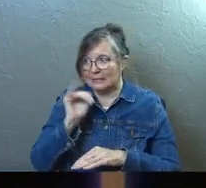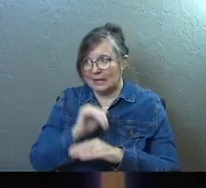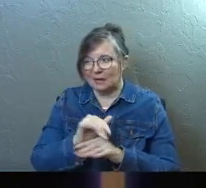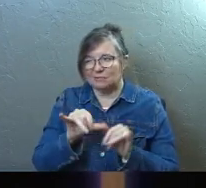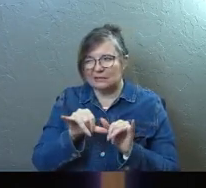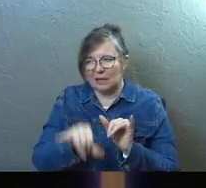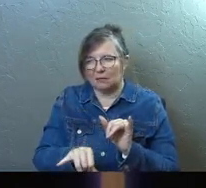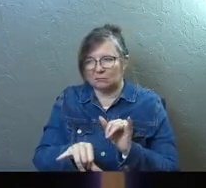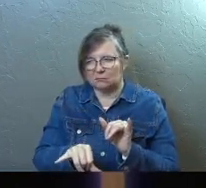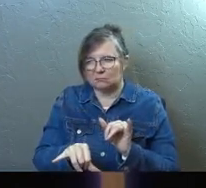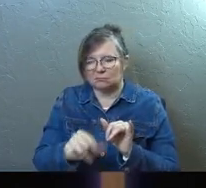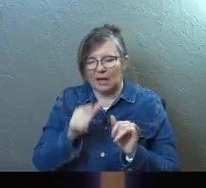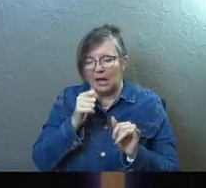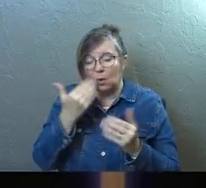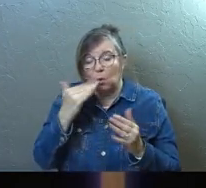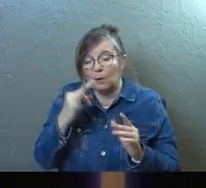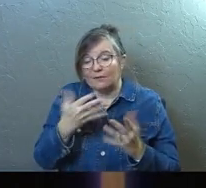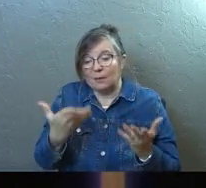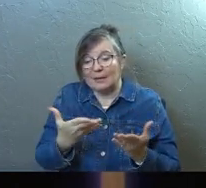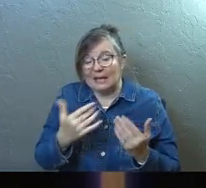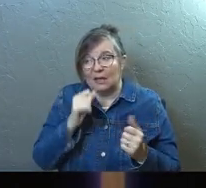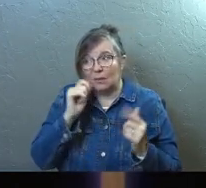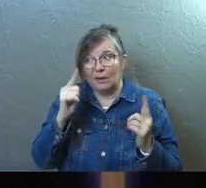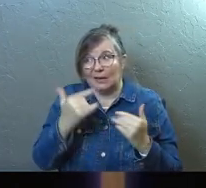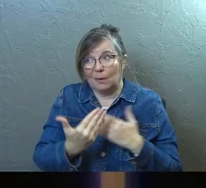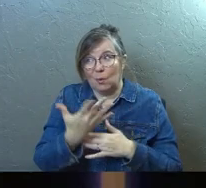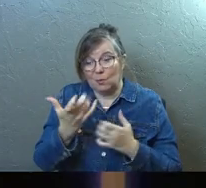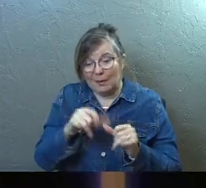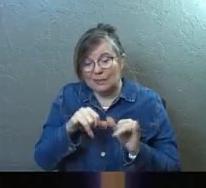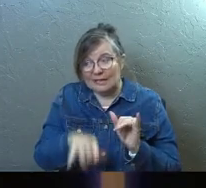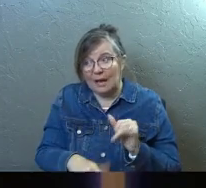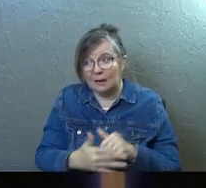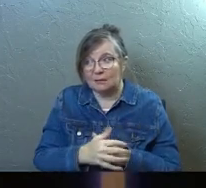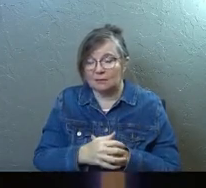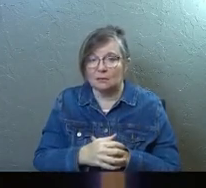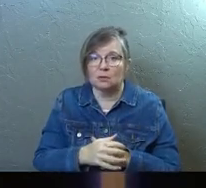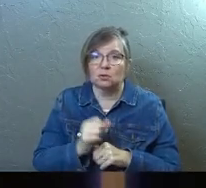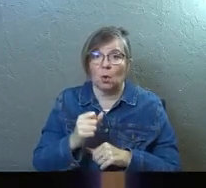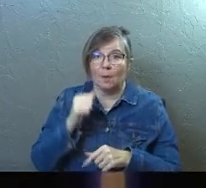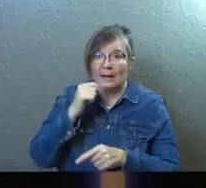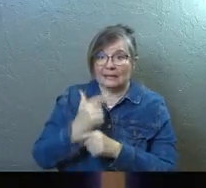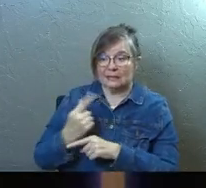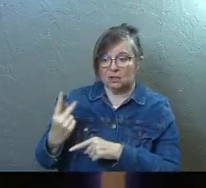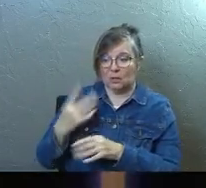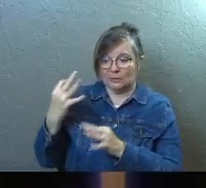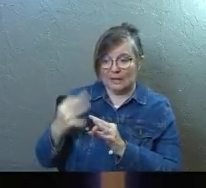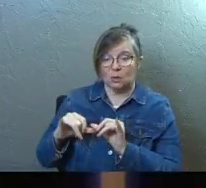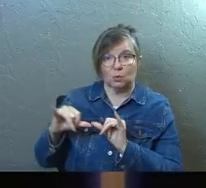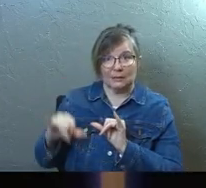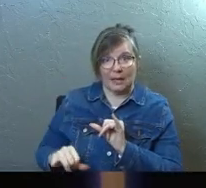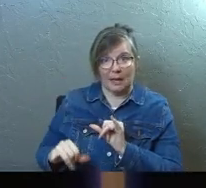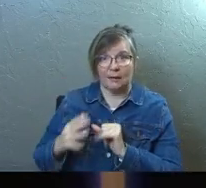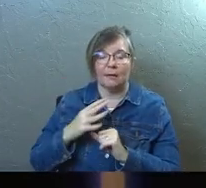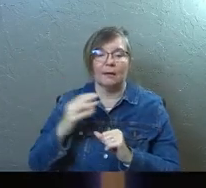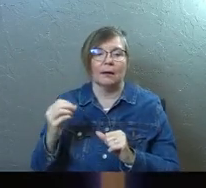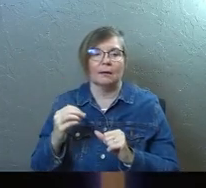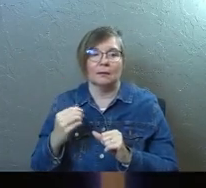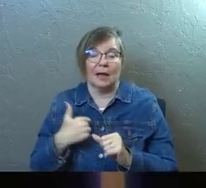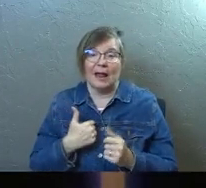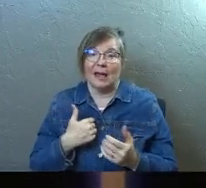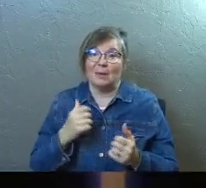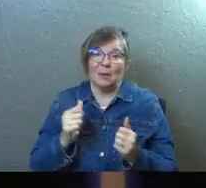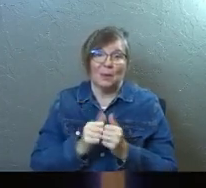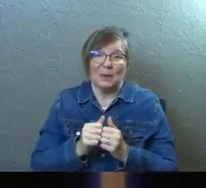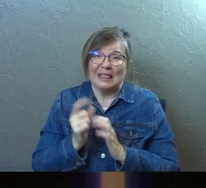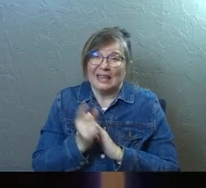tonight. She's like, I don't know if he'll be here in the morning. You might want to stay. And so my sister and I decided to stay. And I